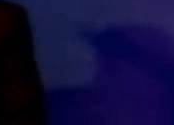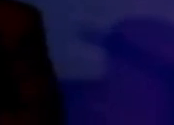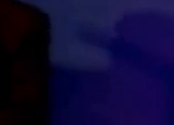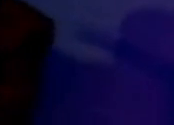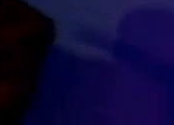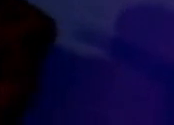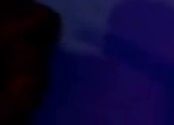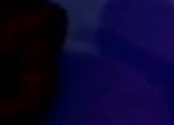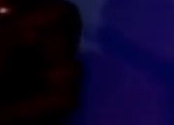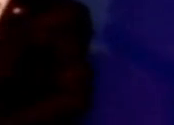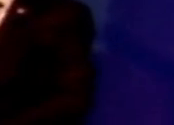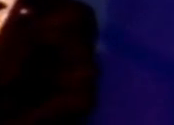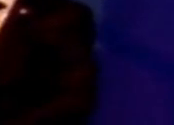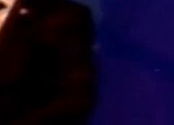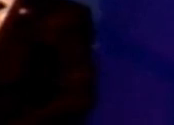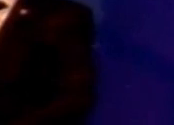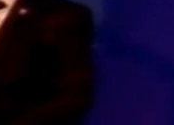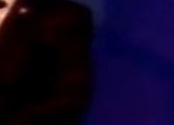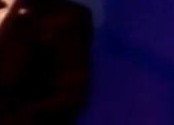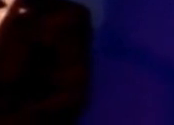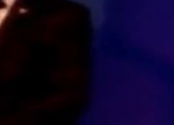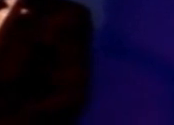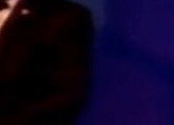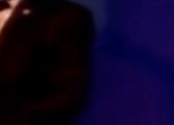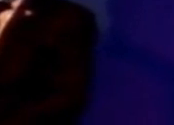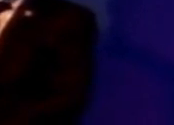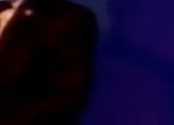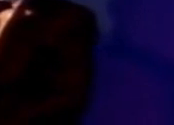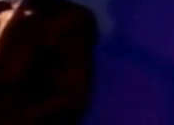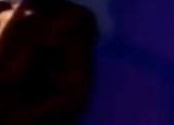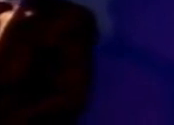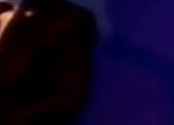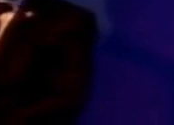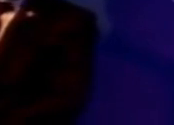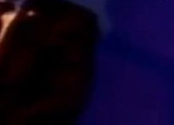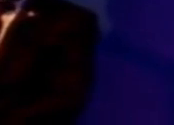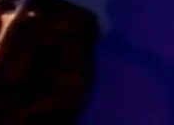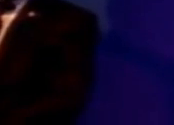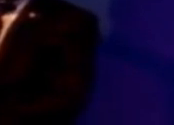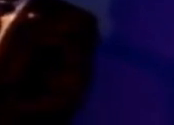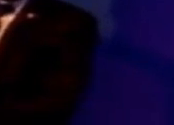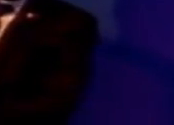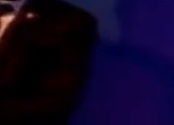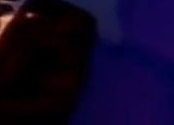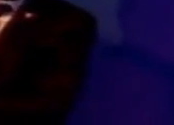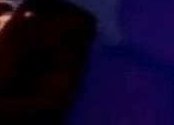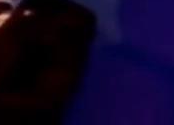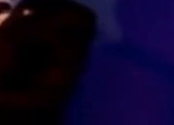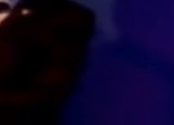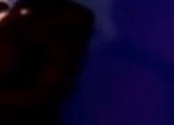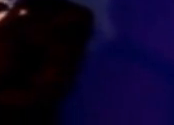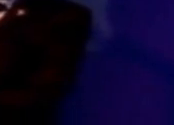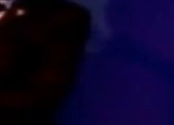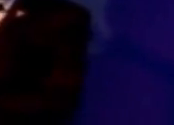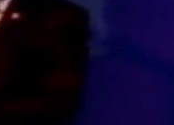tumenyeshe isi, tumenyeshe ijuru ko uyu munsi ari umunsi ukomeye. Reka dusabe abavuzi b'amahembe. Before